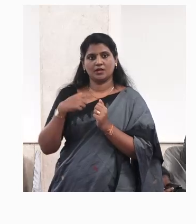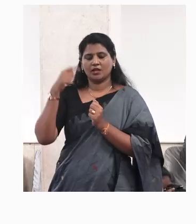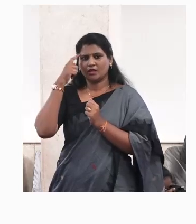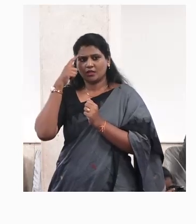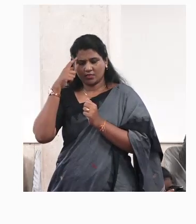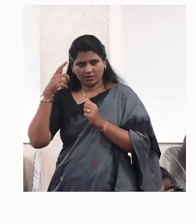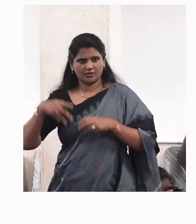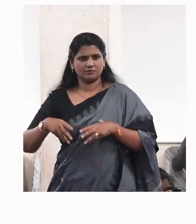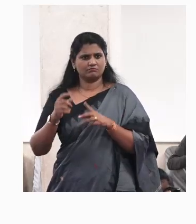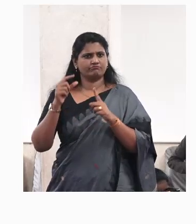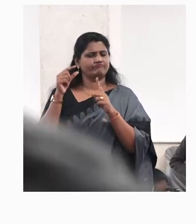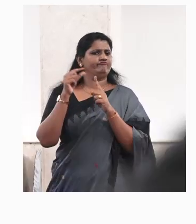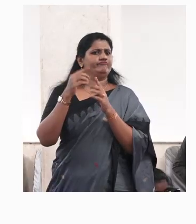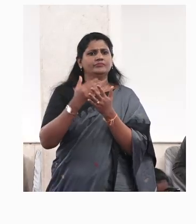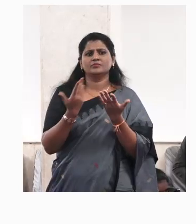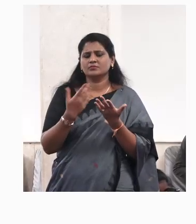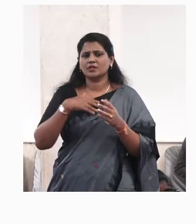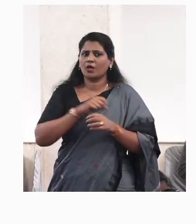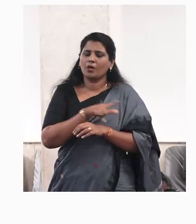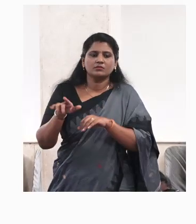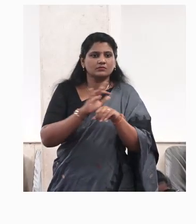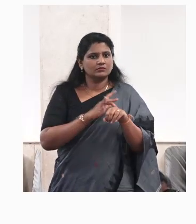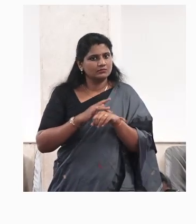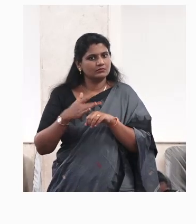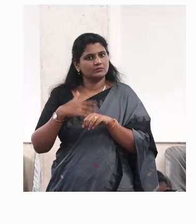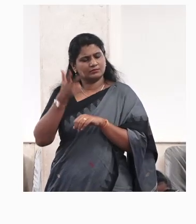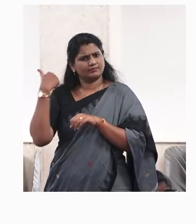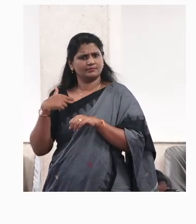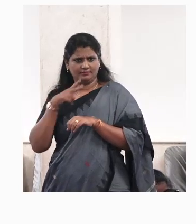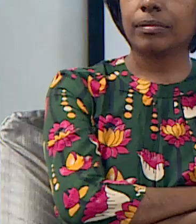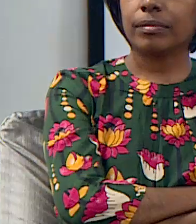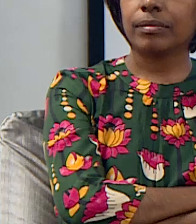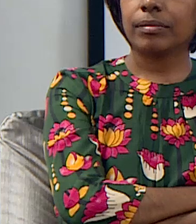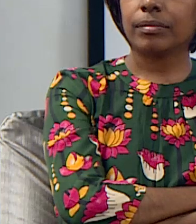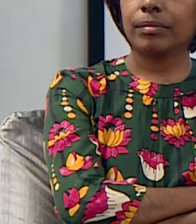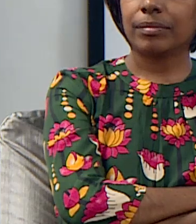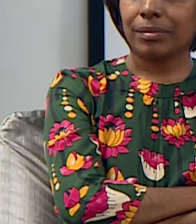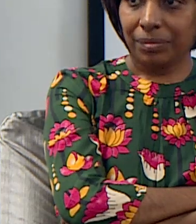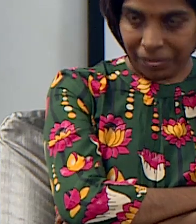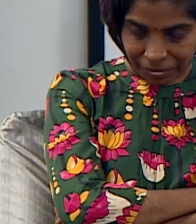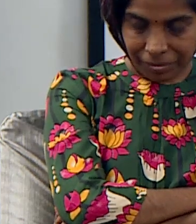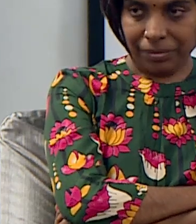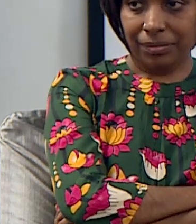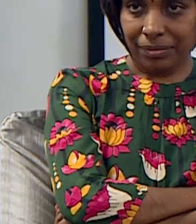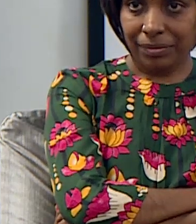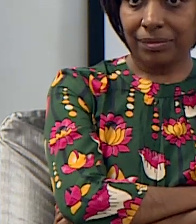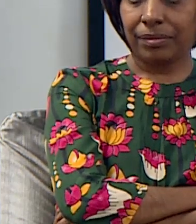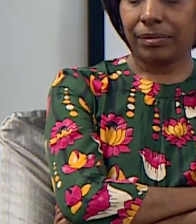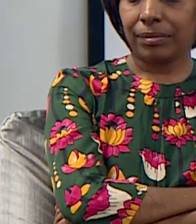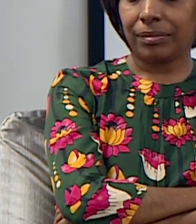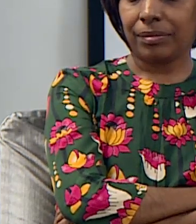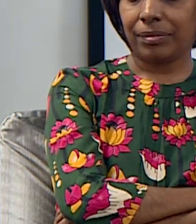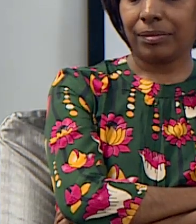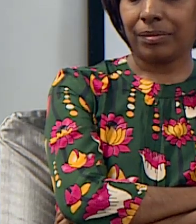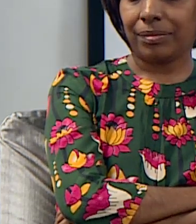and listening about the principles and all your experiences. And as you were saying, what it's done to you personally and professionally, I feel like it's something